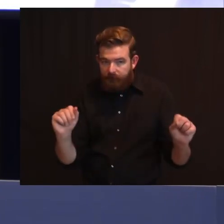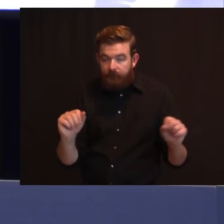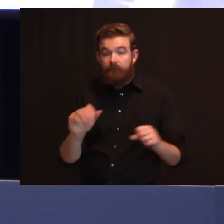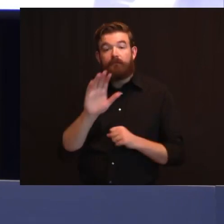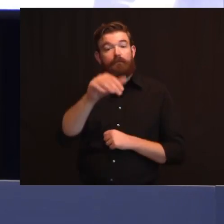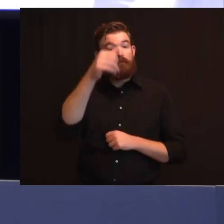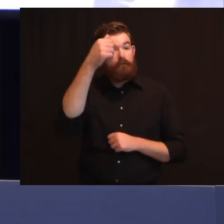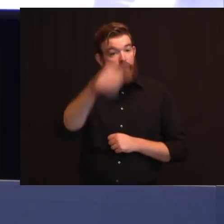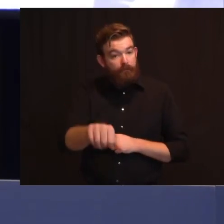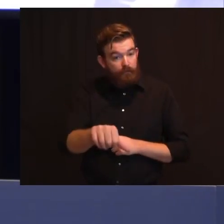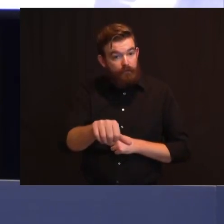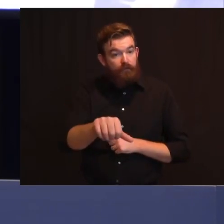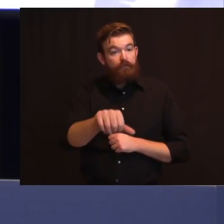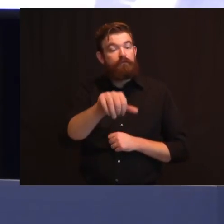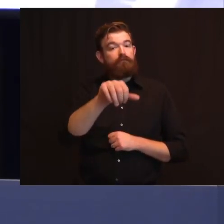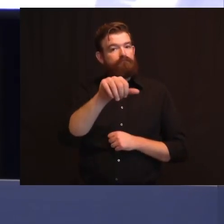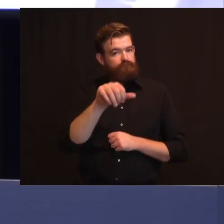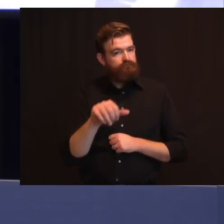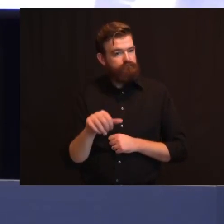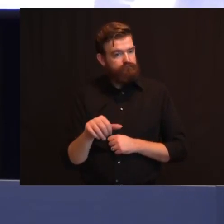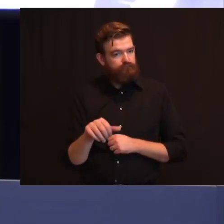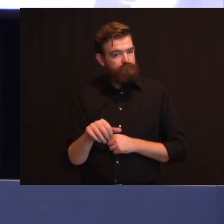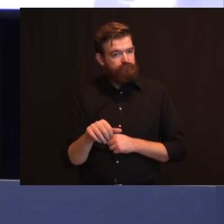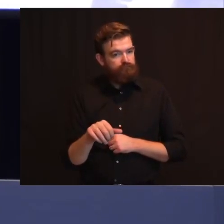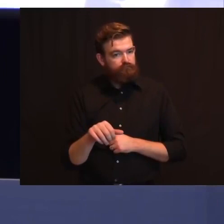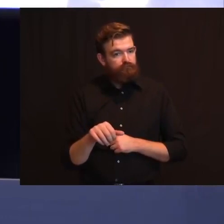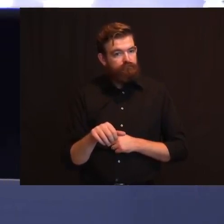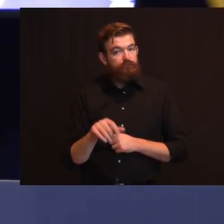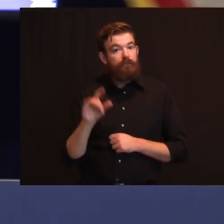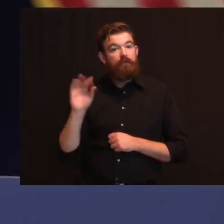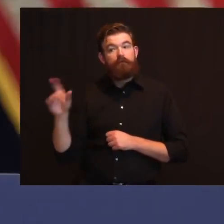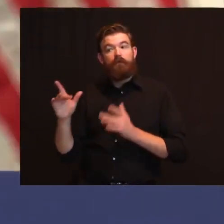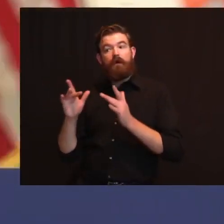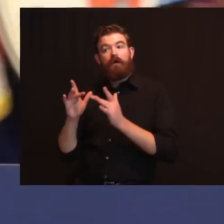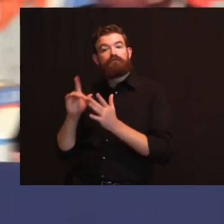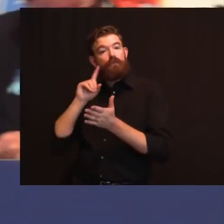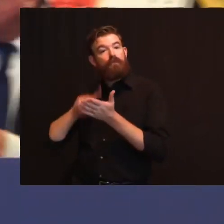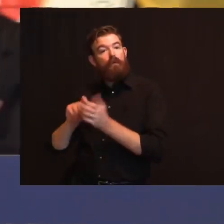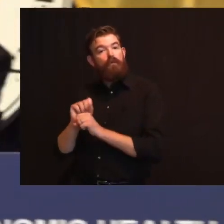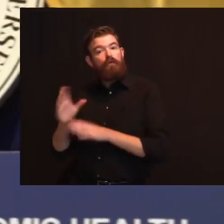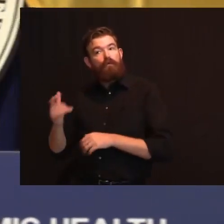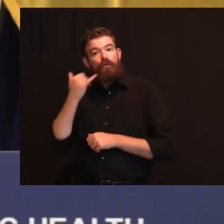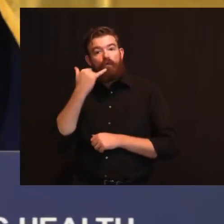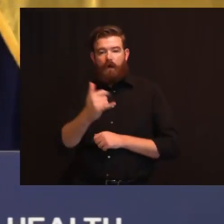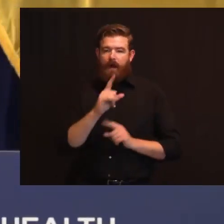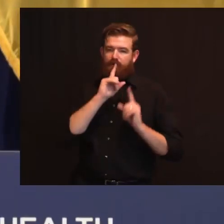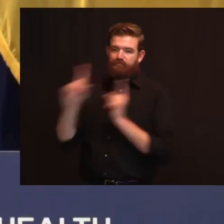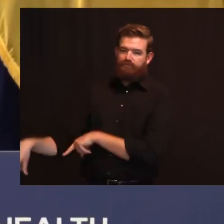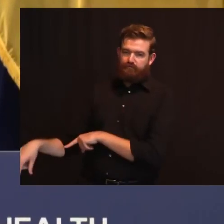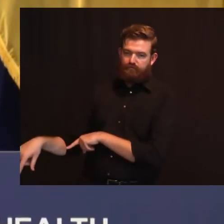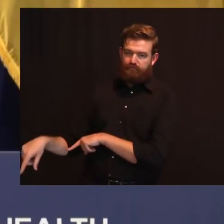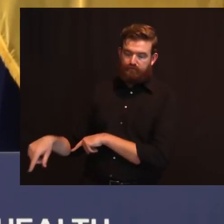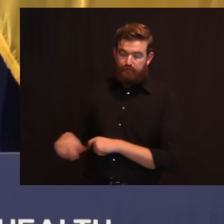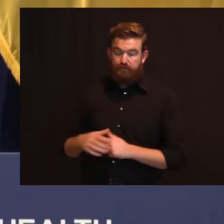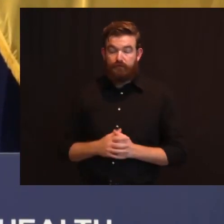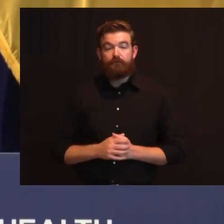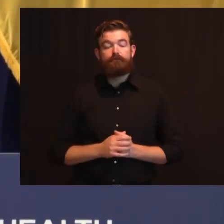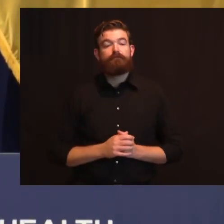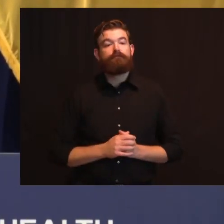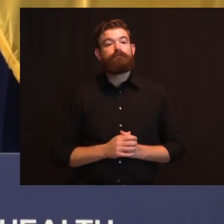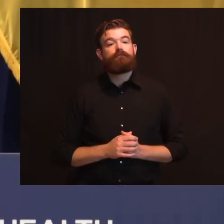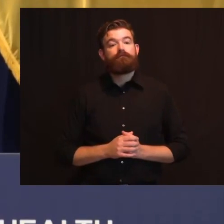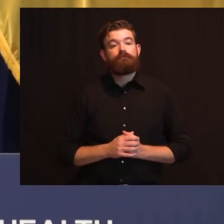and for us all, please take the call. Thank you. Amen to that last point. Judy, the positivity rate among